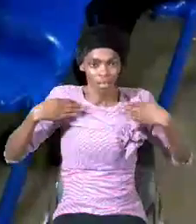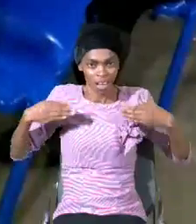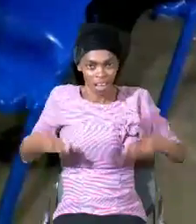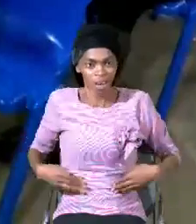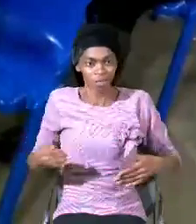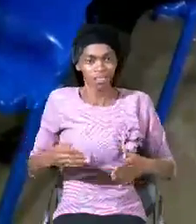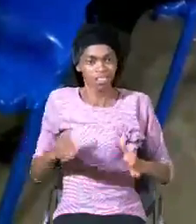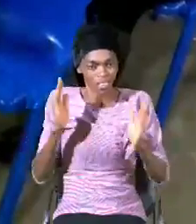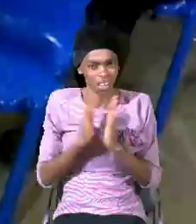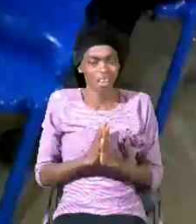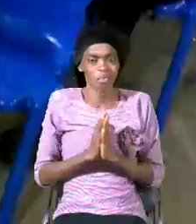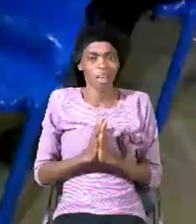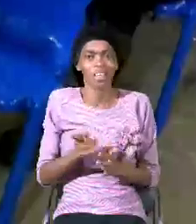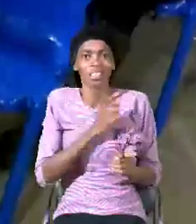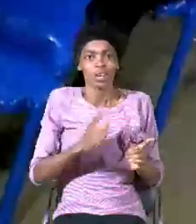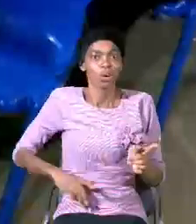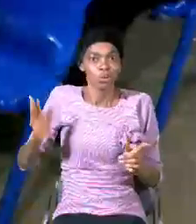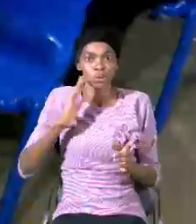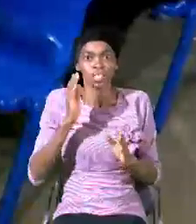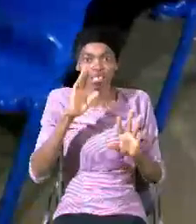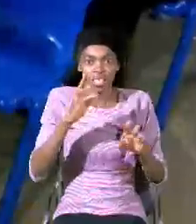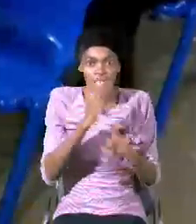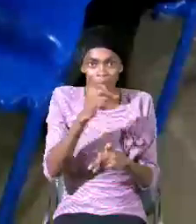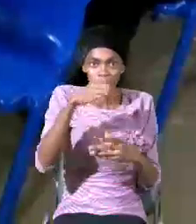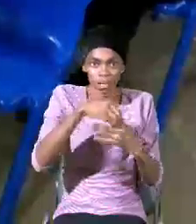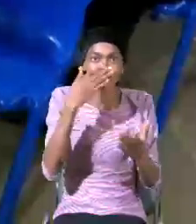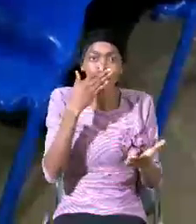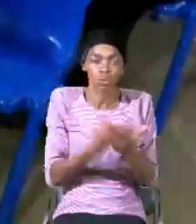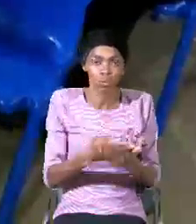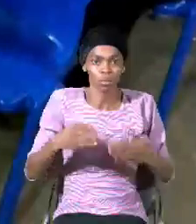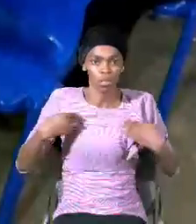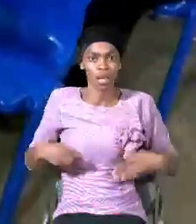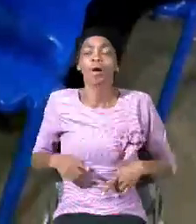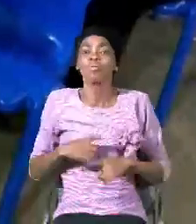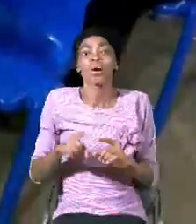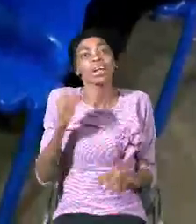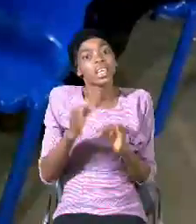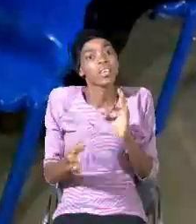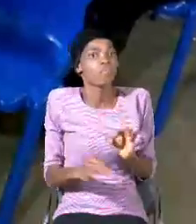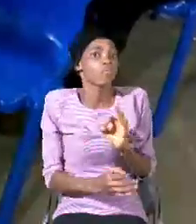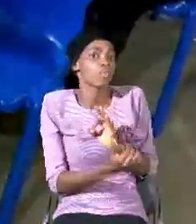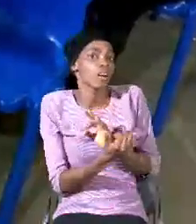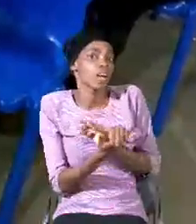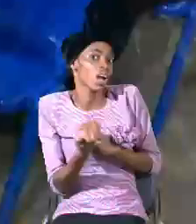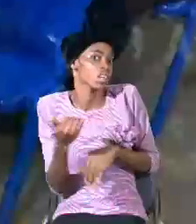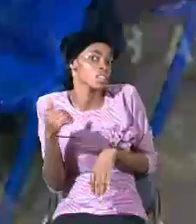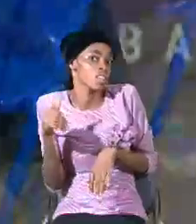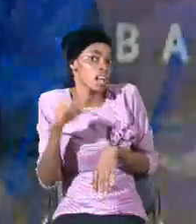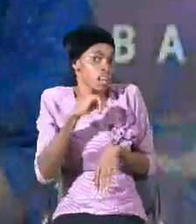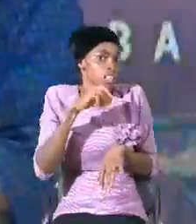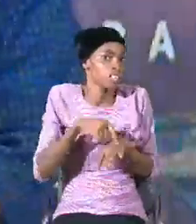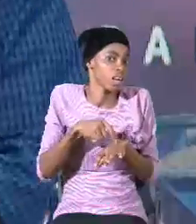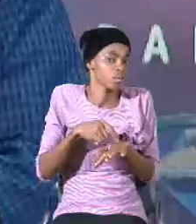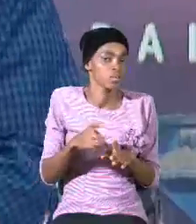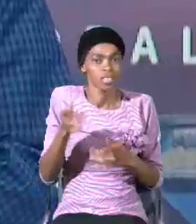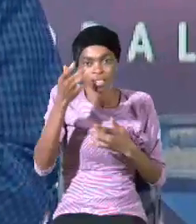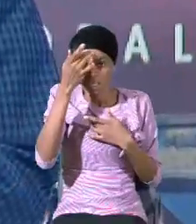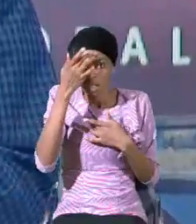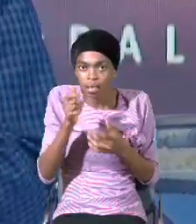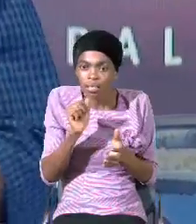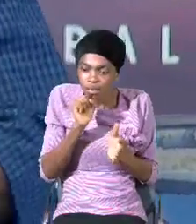will keep you in good health. But should in case anytime sickness knocks at your